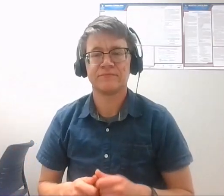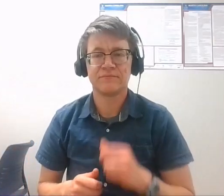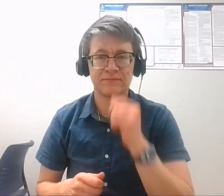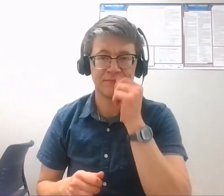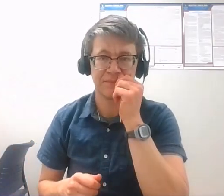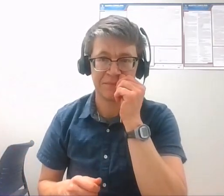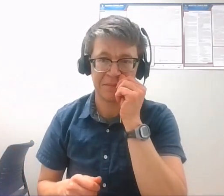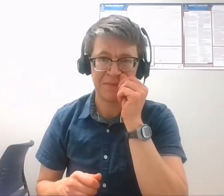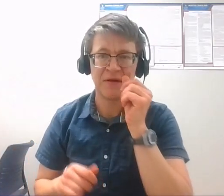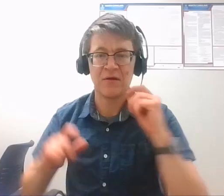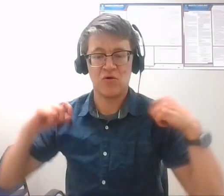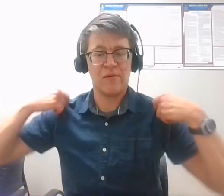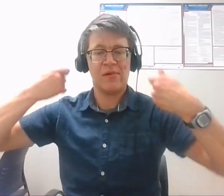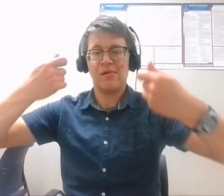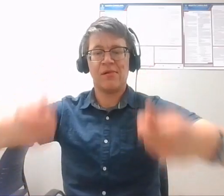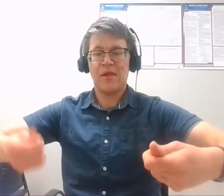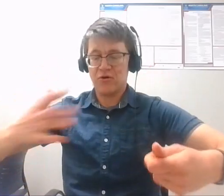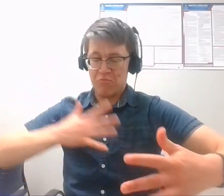form a bundle.